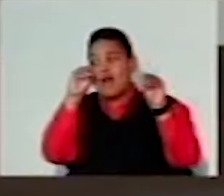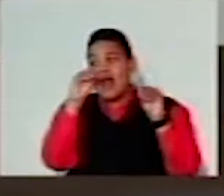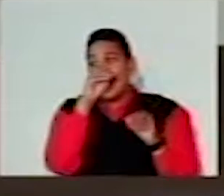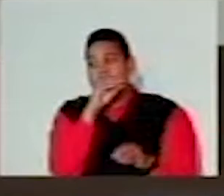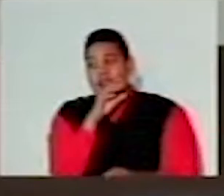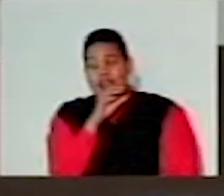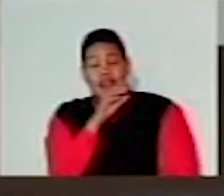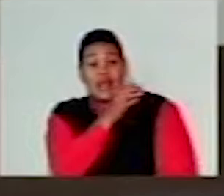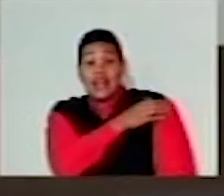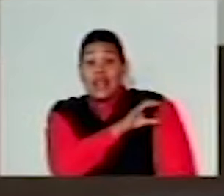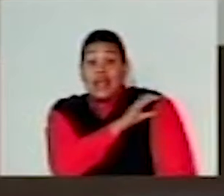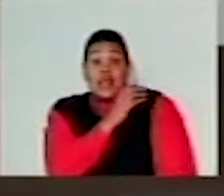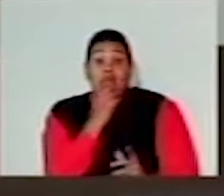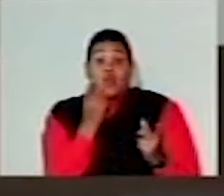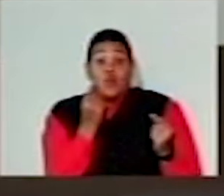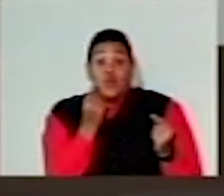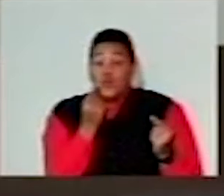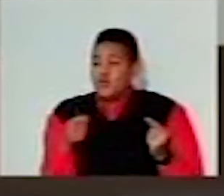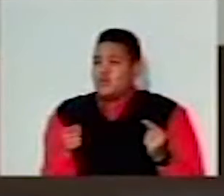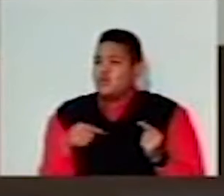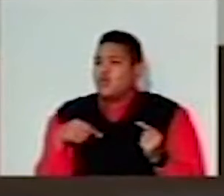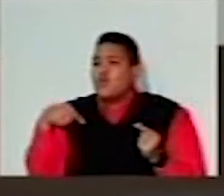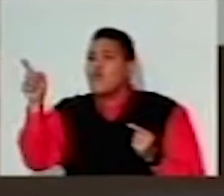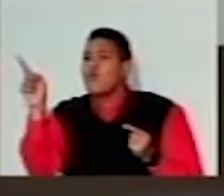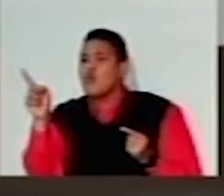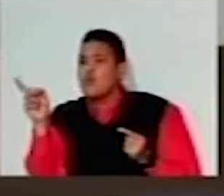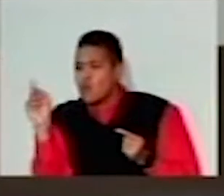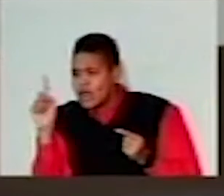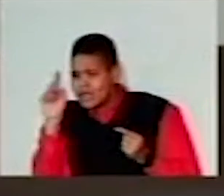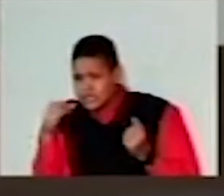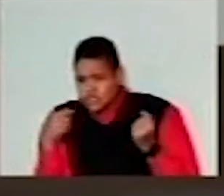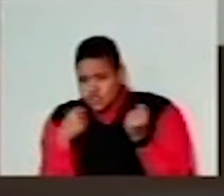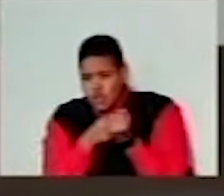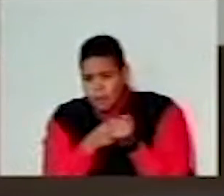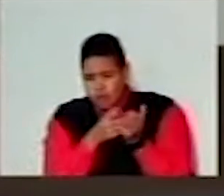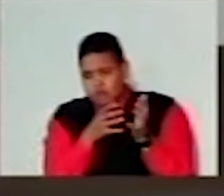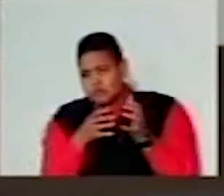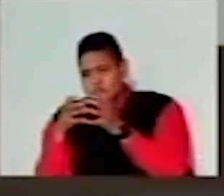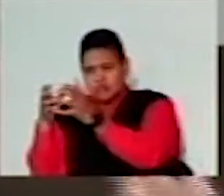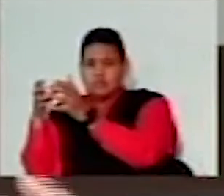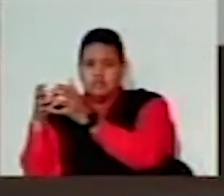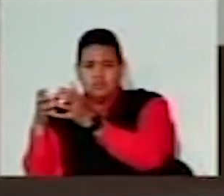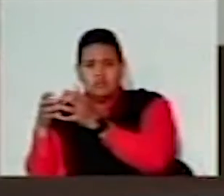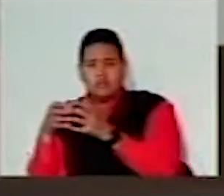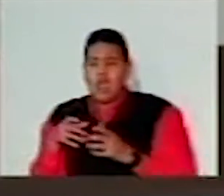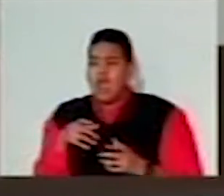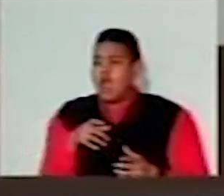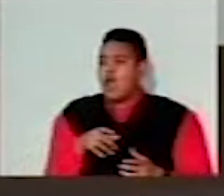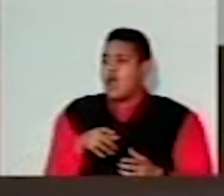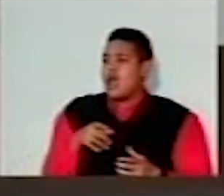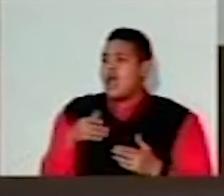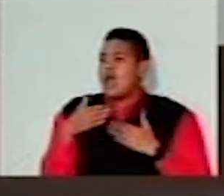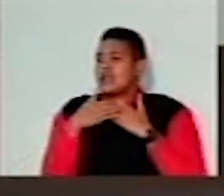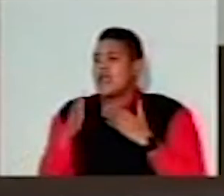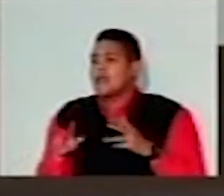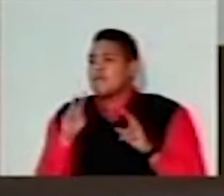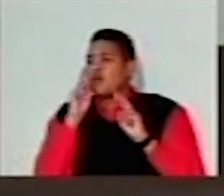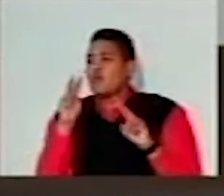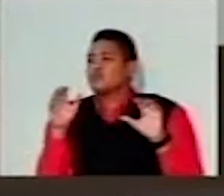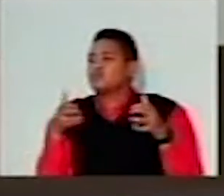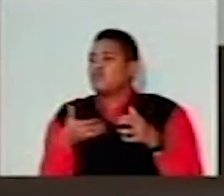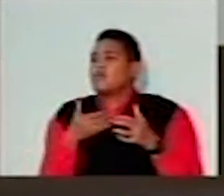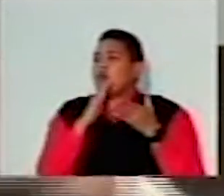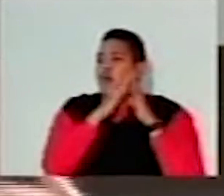will travel wherever they are requested. A neighborhood watch group, a community